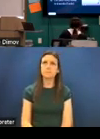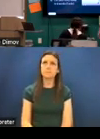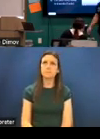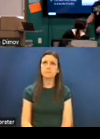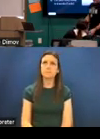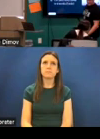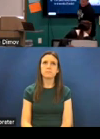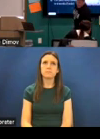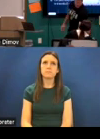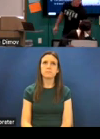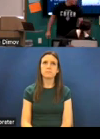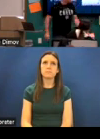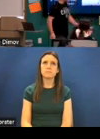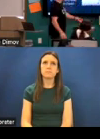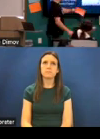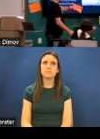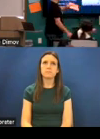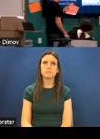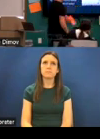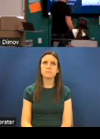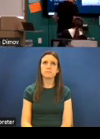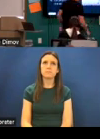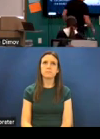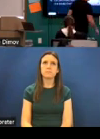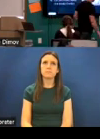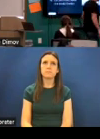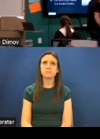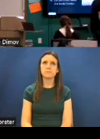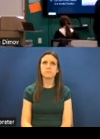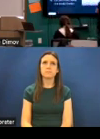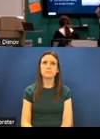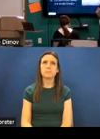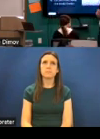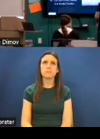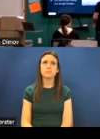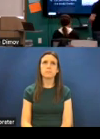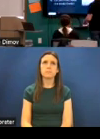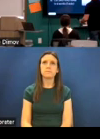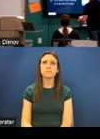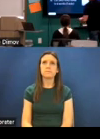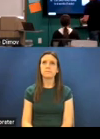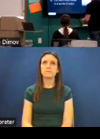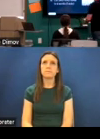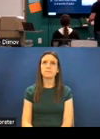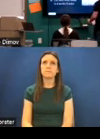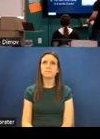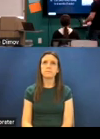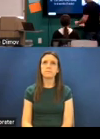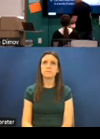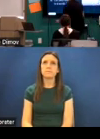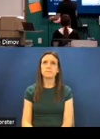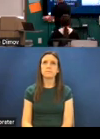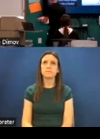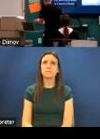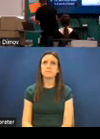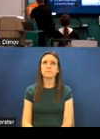What's the Wi-Fi here? Oh, the Wi-Fi is, now that I've covered it up, long sleeve. Oh, I love it.